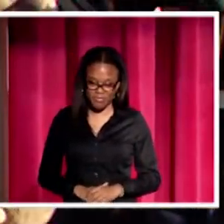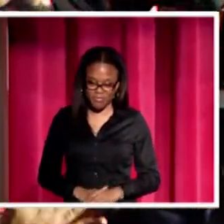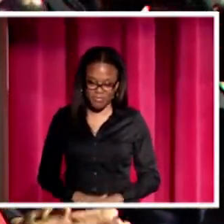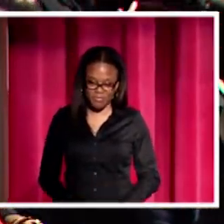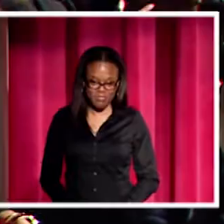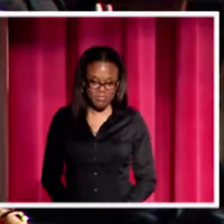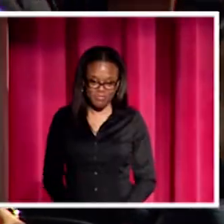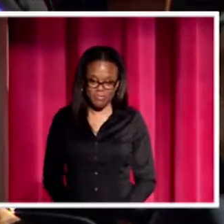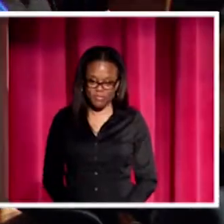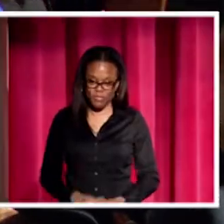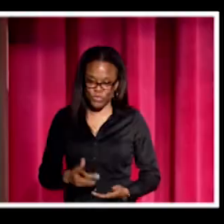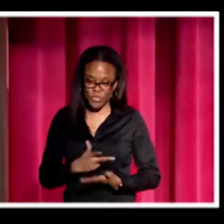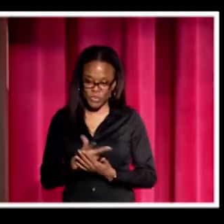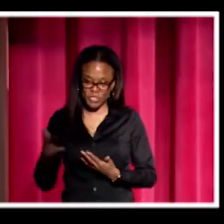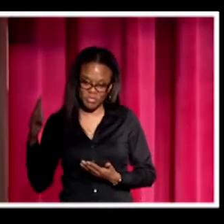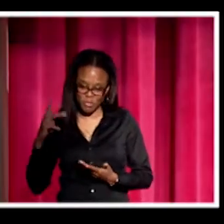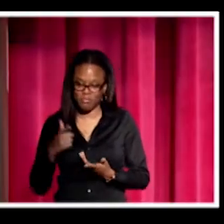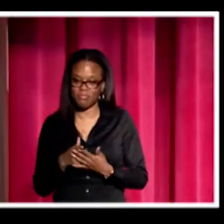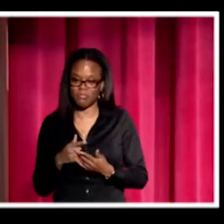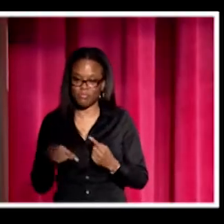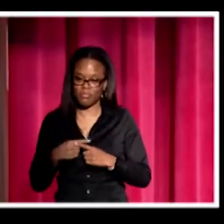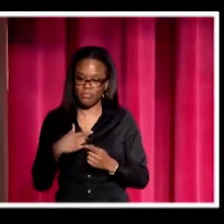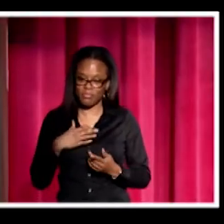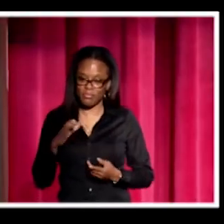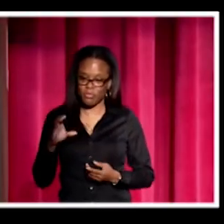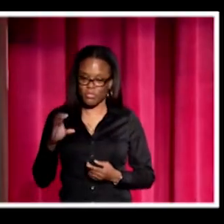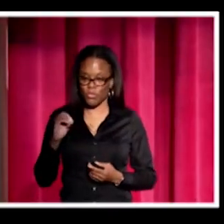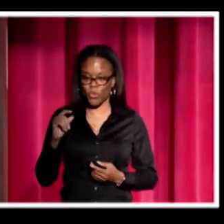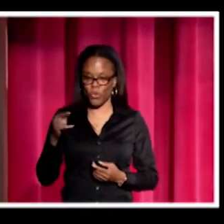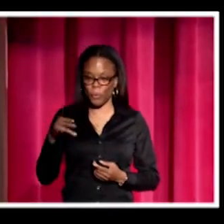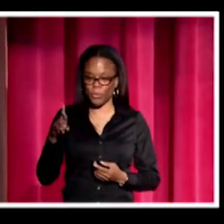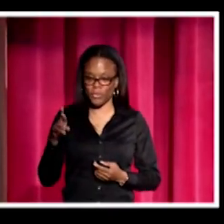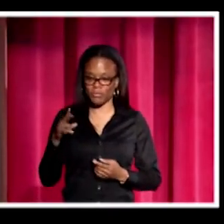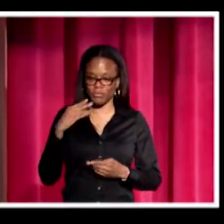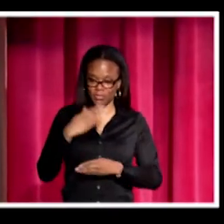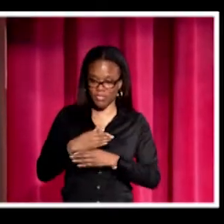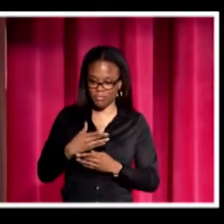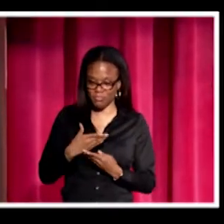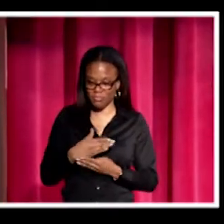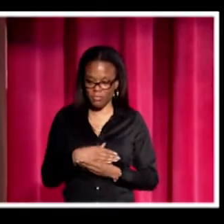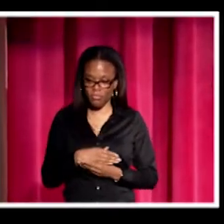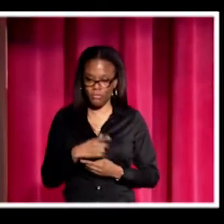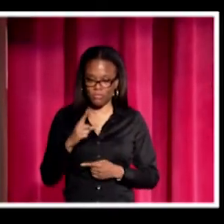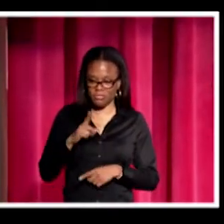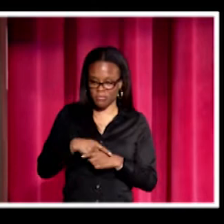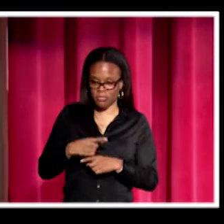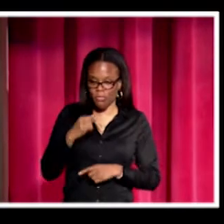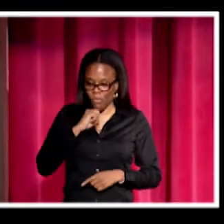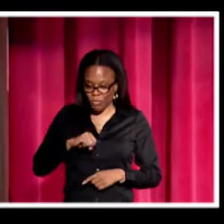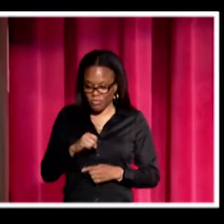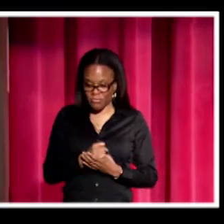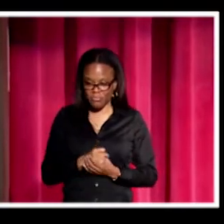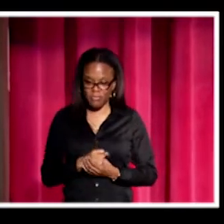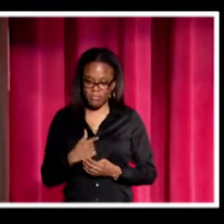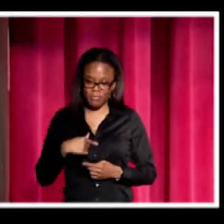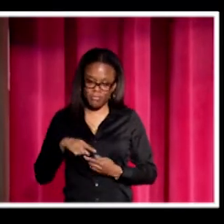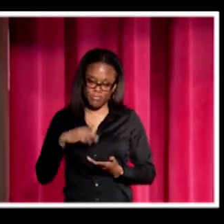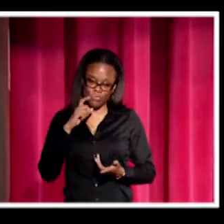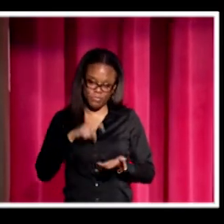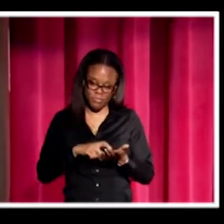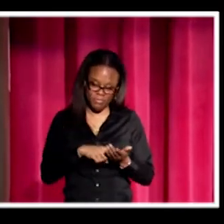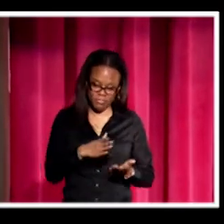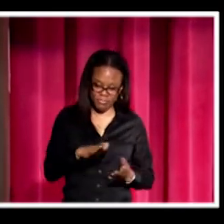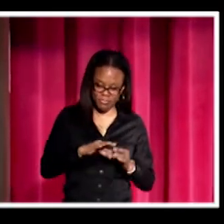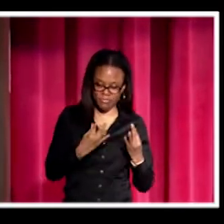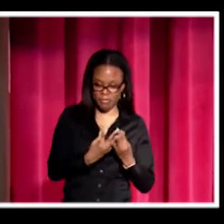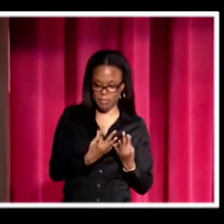And 3 weeks ago, when Cooper, her son, was just 1 day old, we recognized him and his